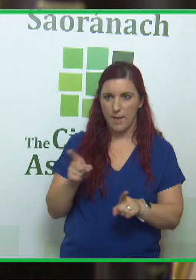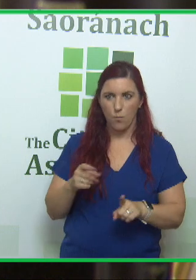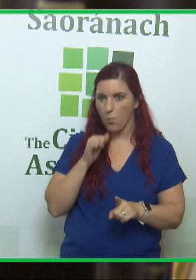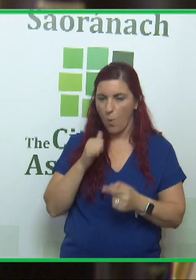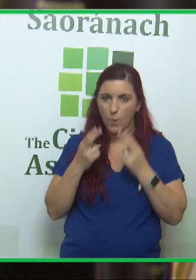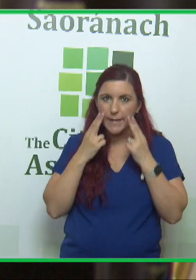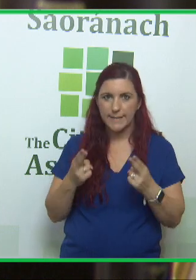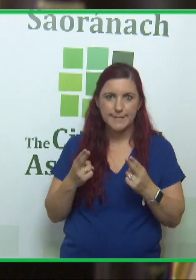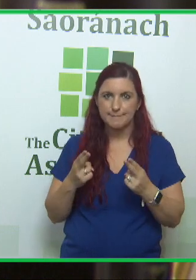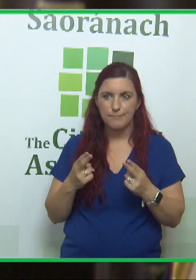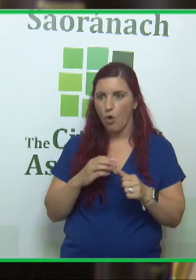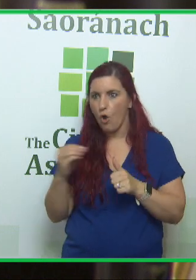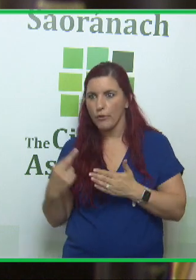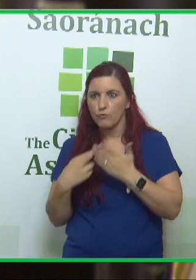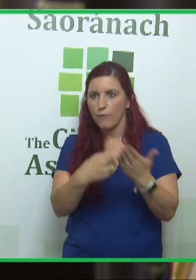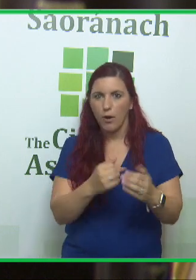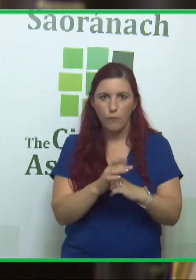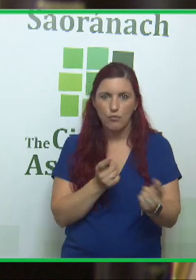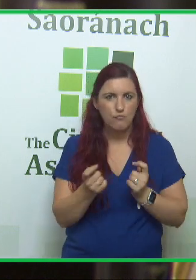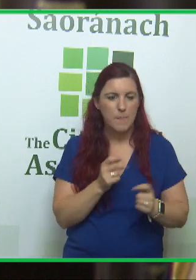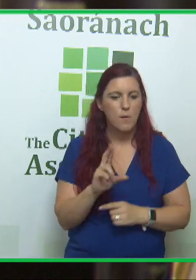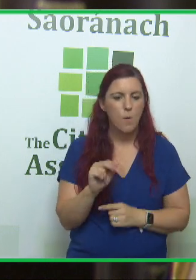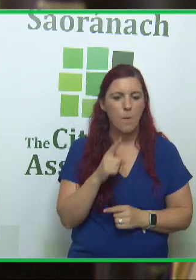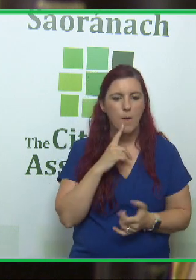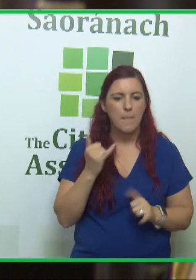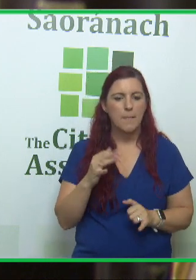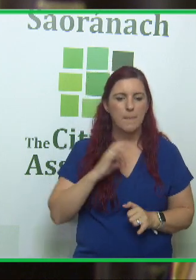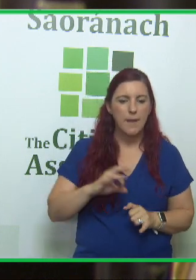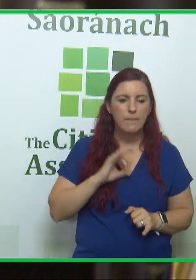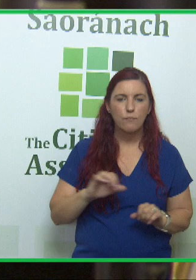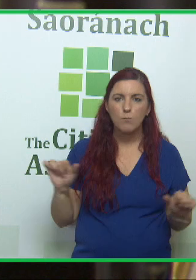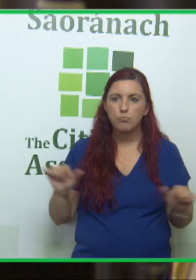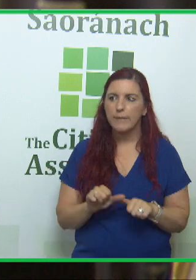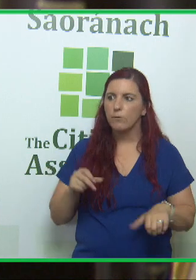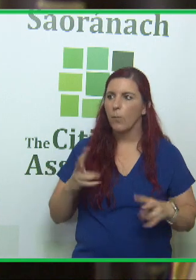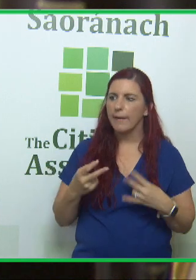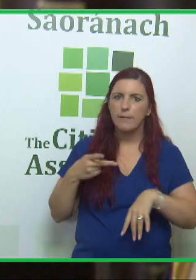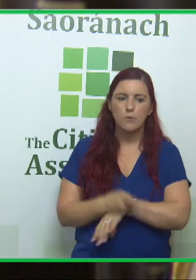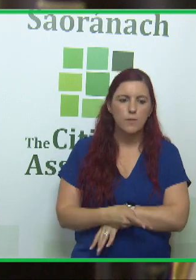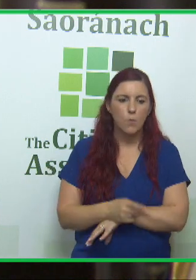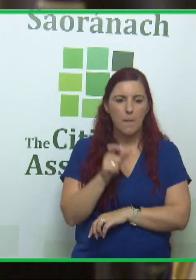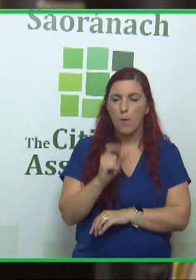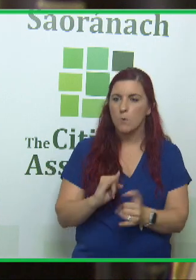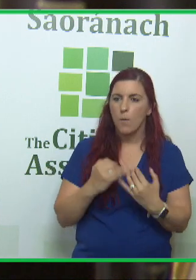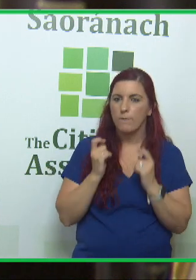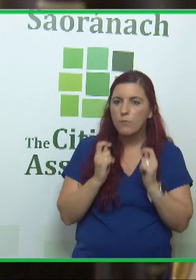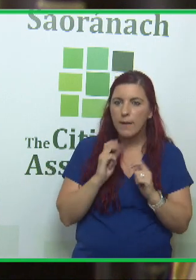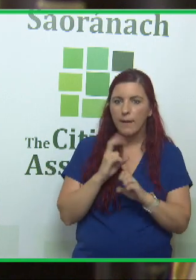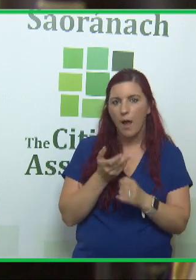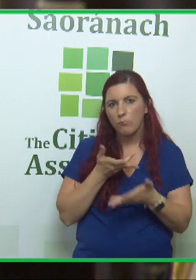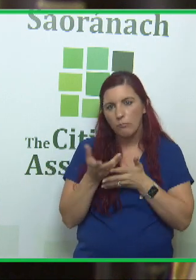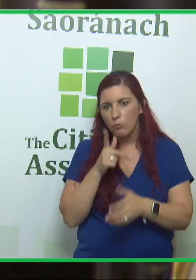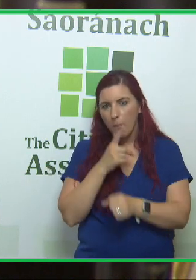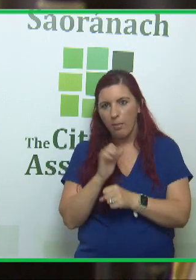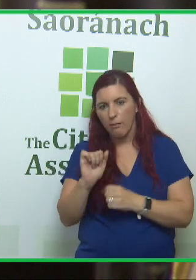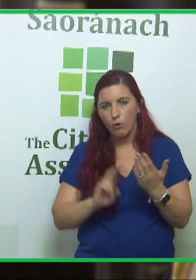need onward referral and treatment, but they may benefit from a brief intervention where somebody with training can speak to them about their